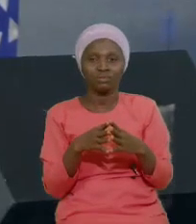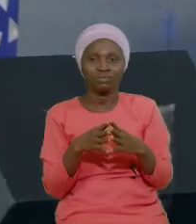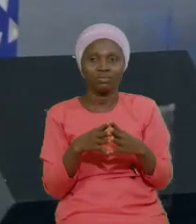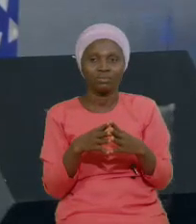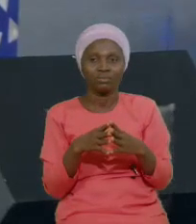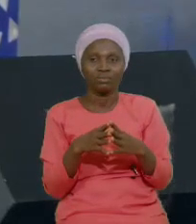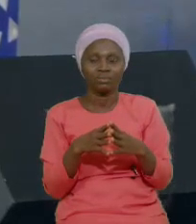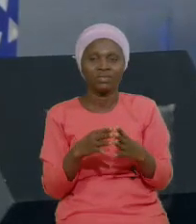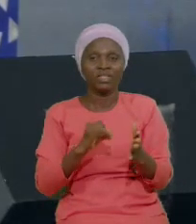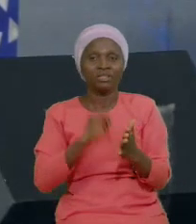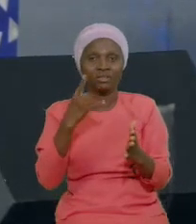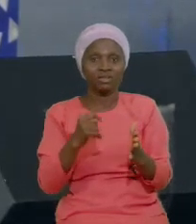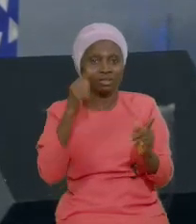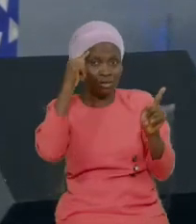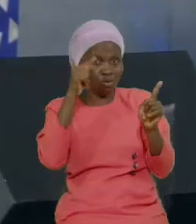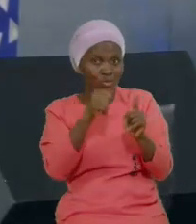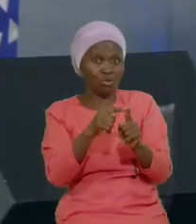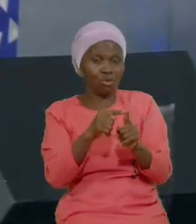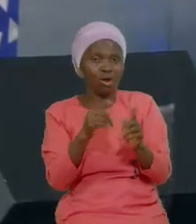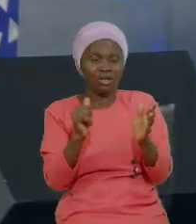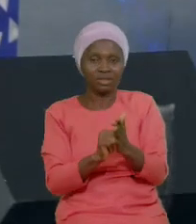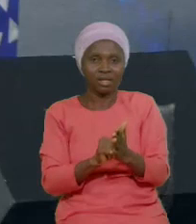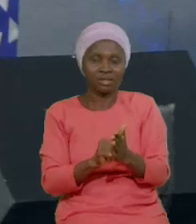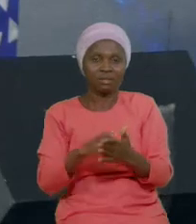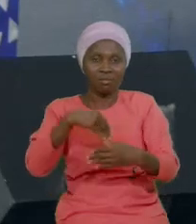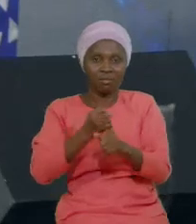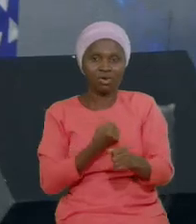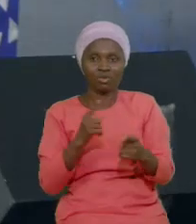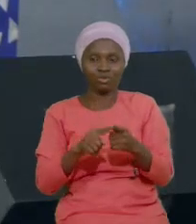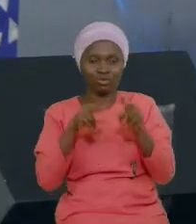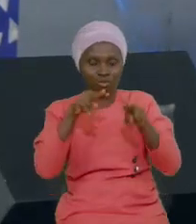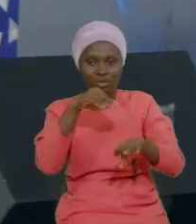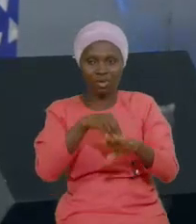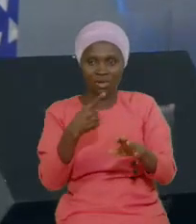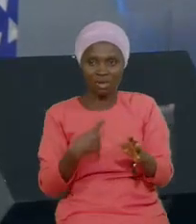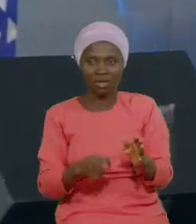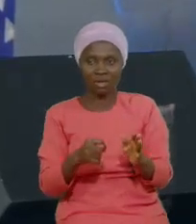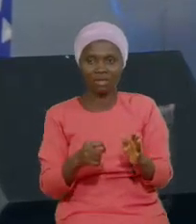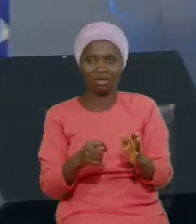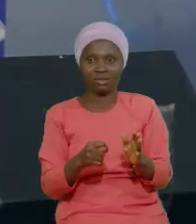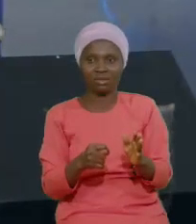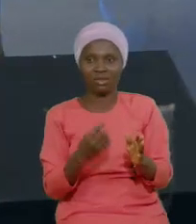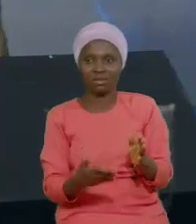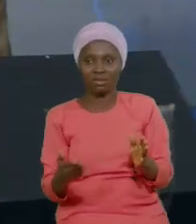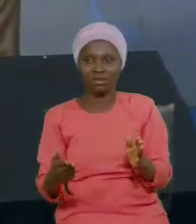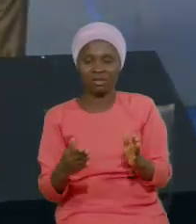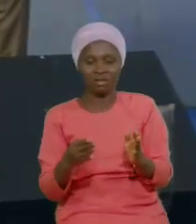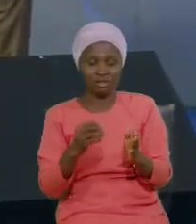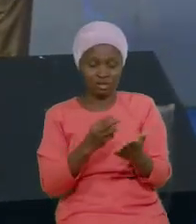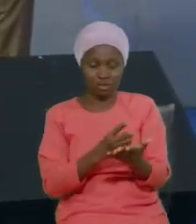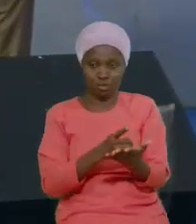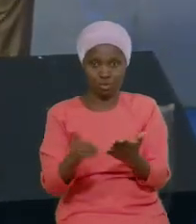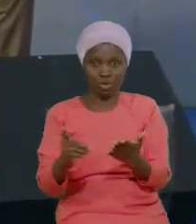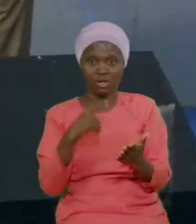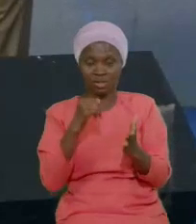It's the goal that makes us look at the week and we say, a few days still remains for the week. That is